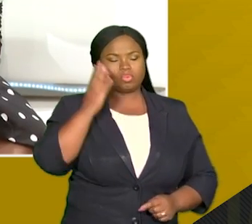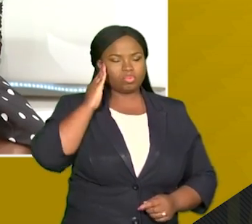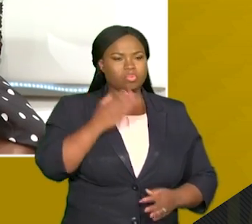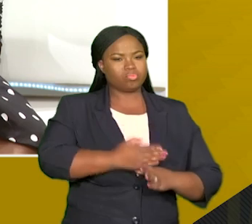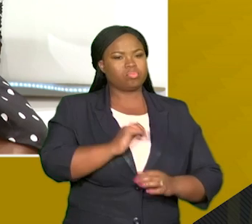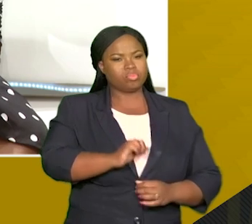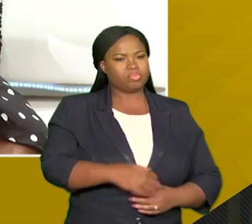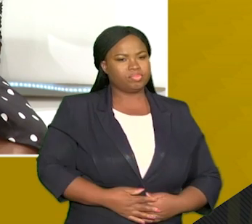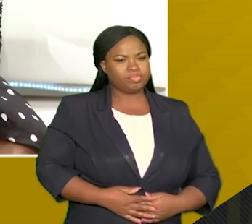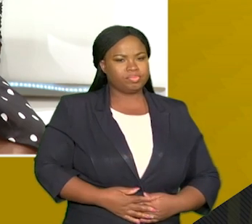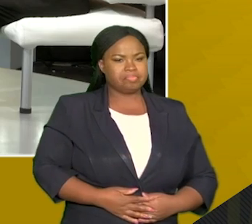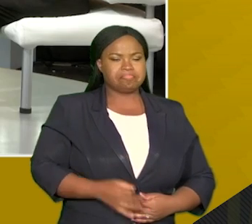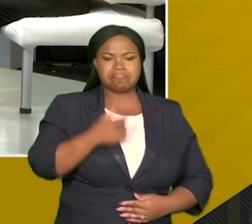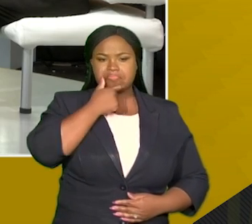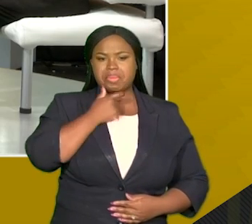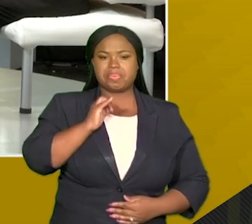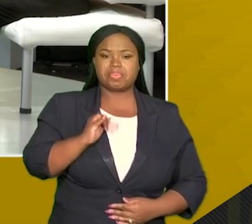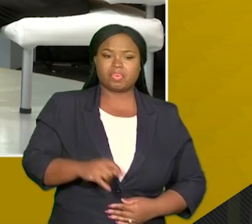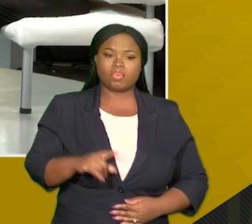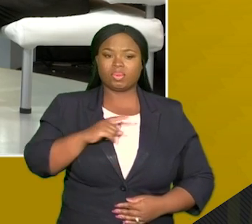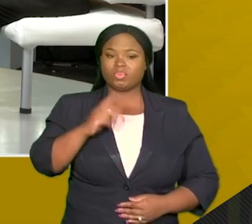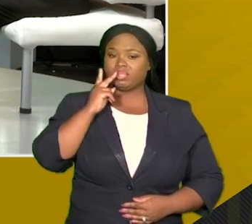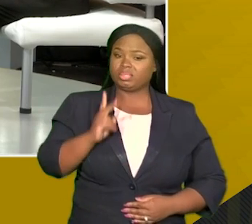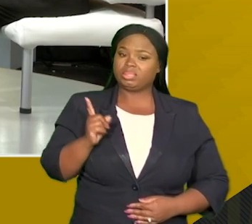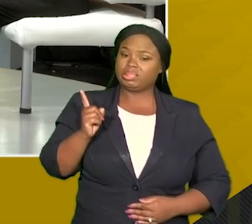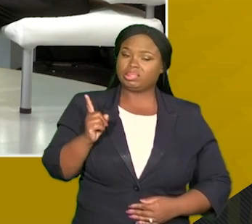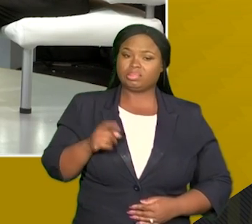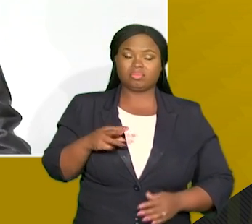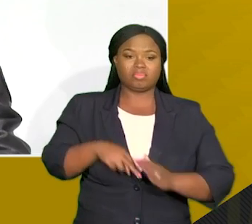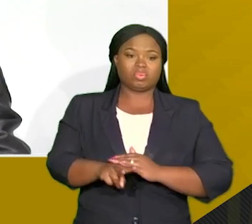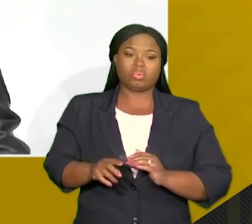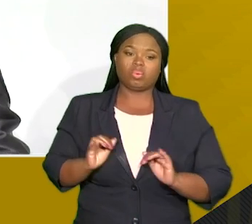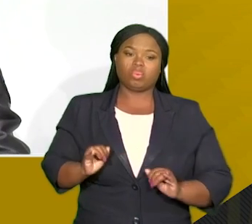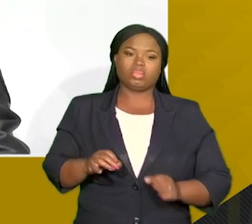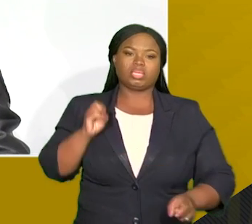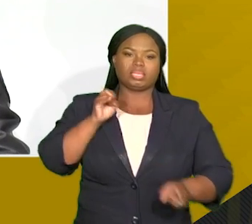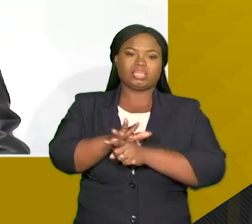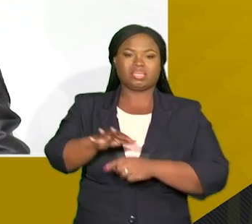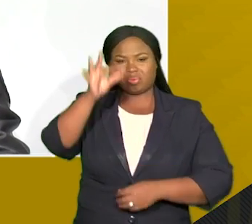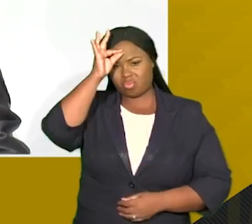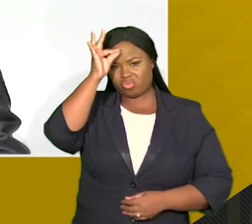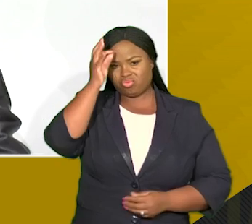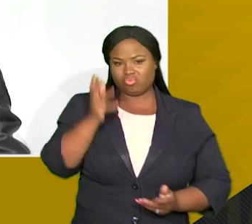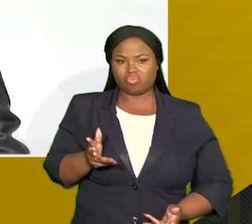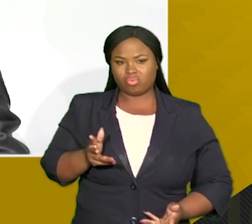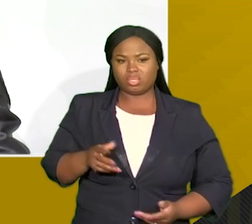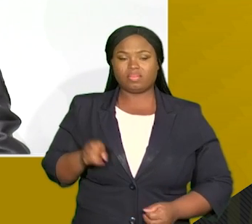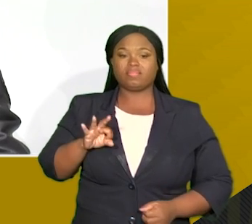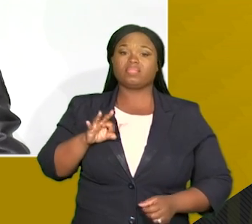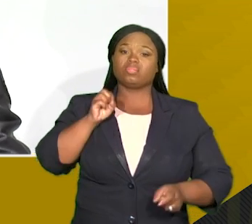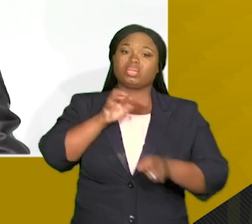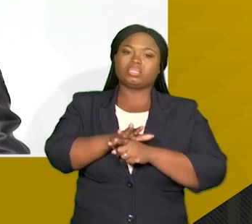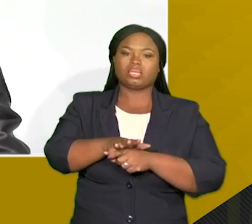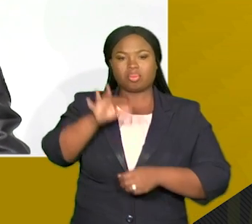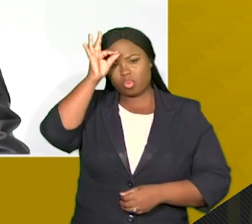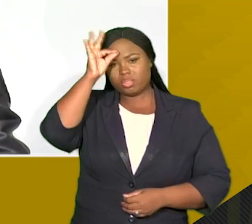owenzayo? It's very sad. As you can see from the visuals, it's an attack on the police. Mm-hmm. An attack on the police is an attack on the